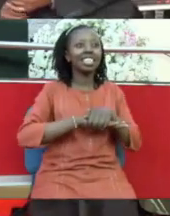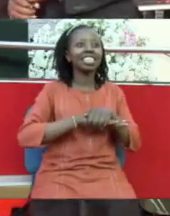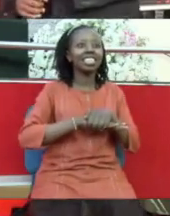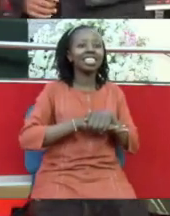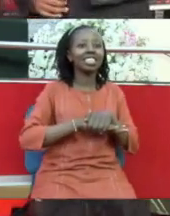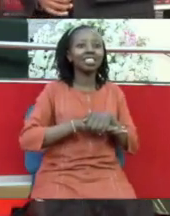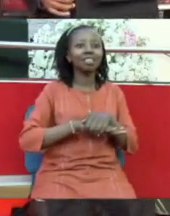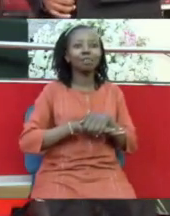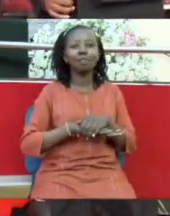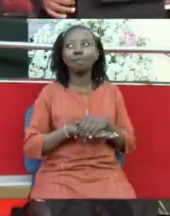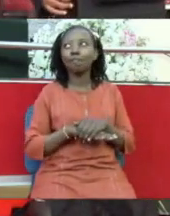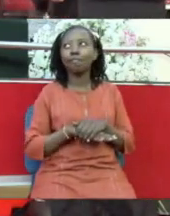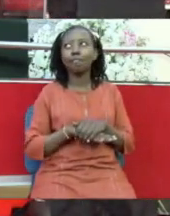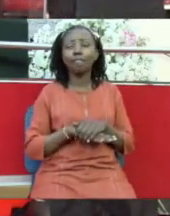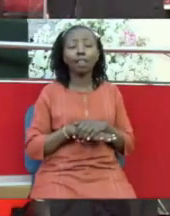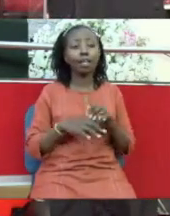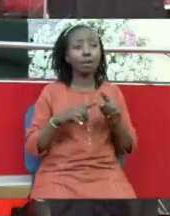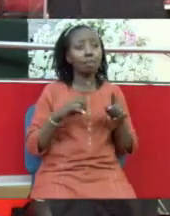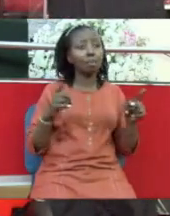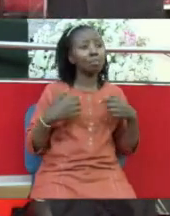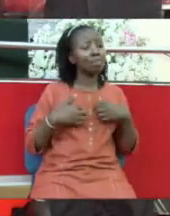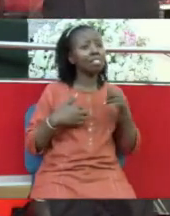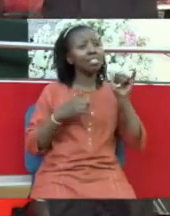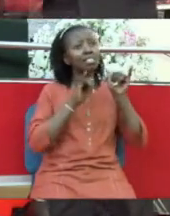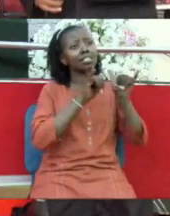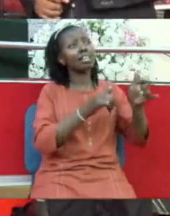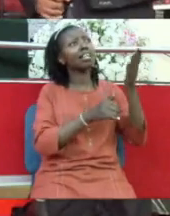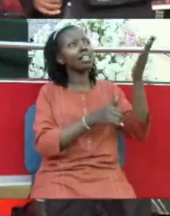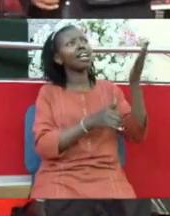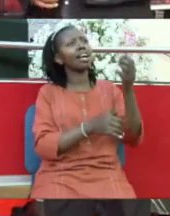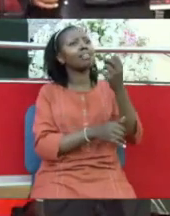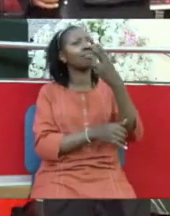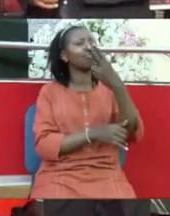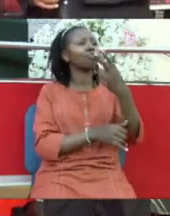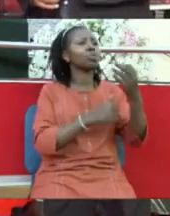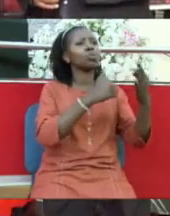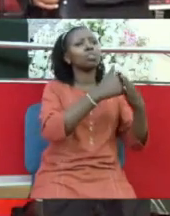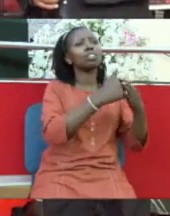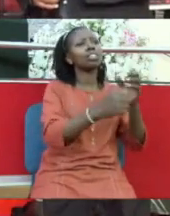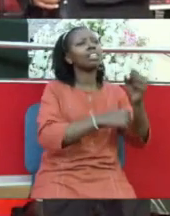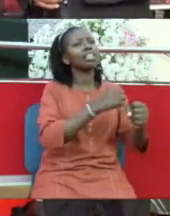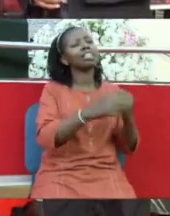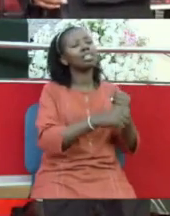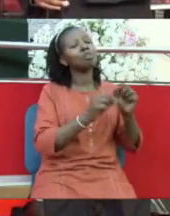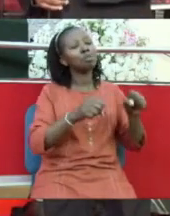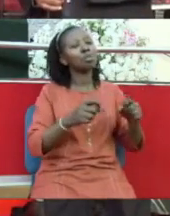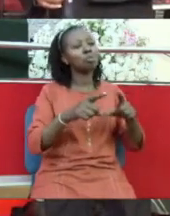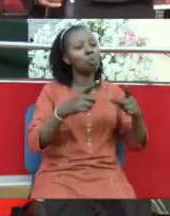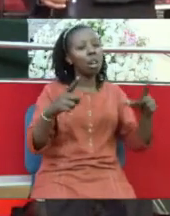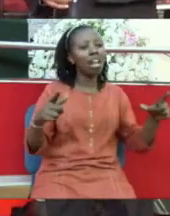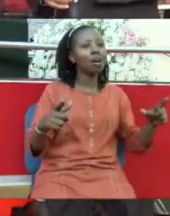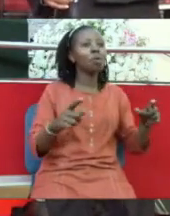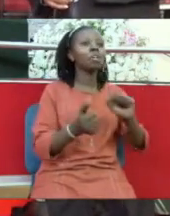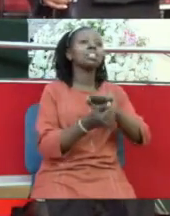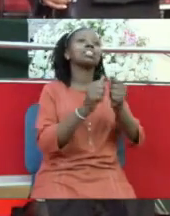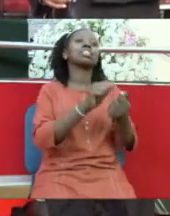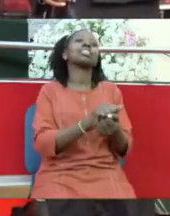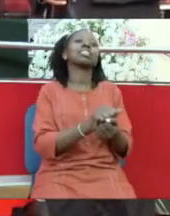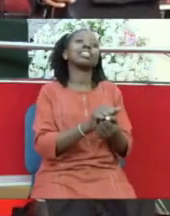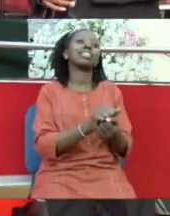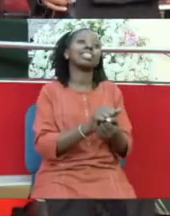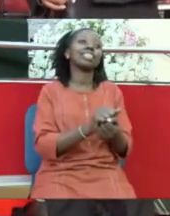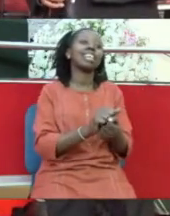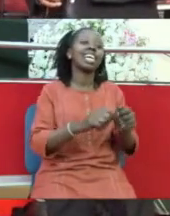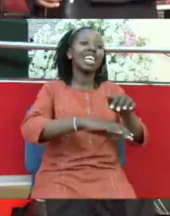but after having stayed in a place for 28 years, you are likely to start speaking in a fake accent, whatever place it